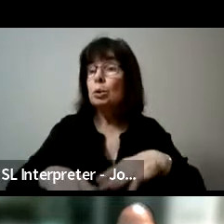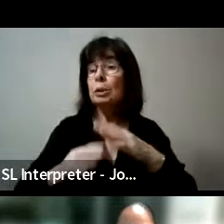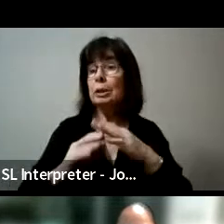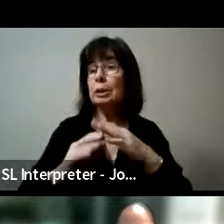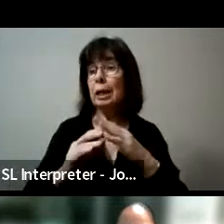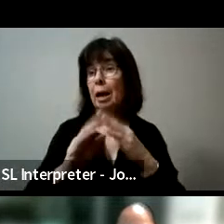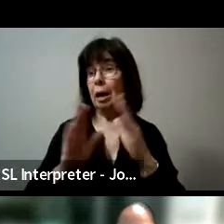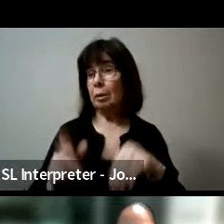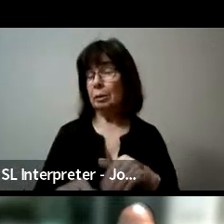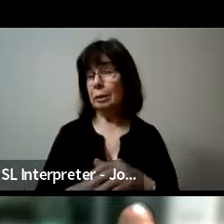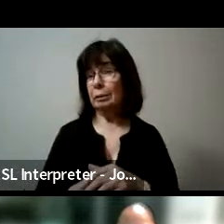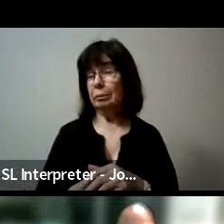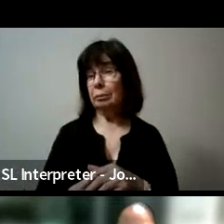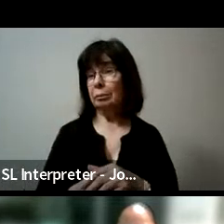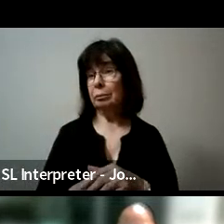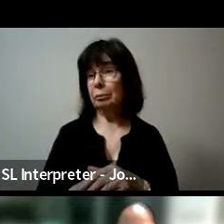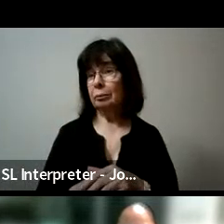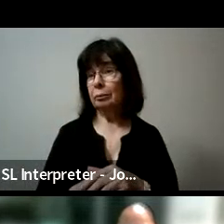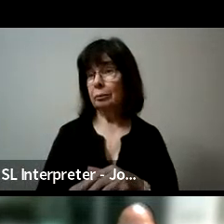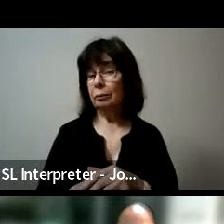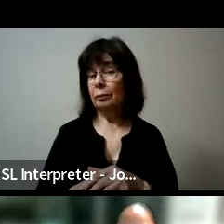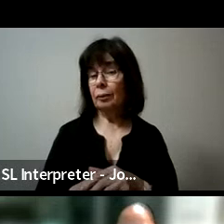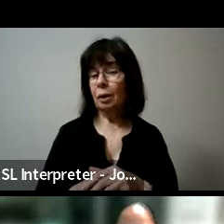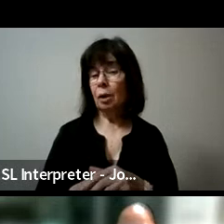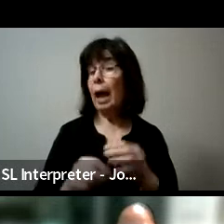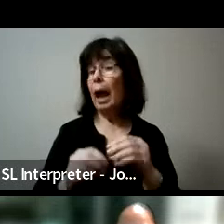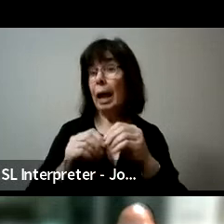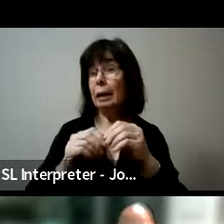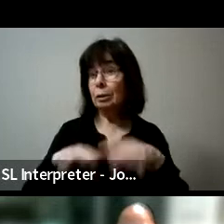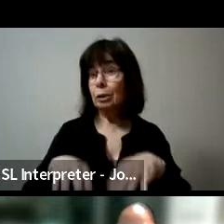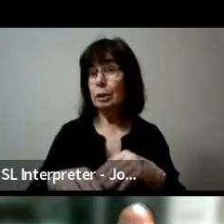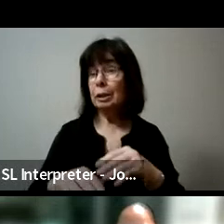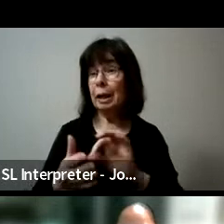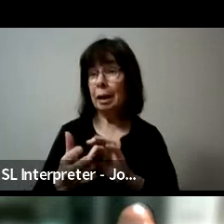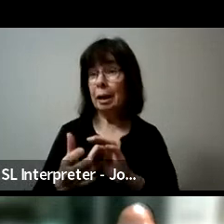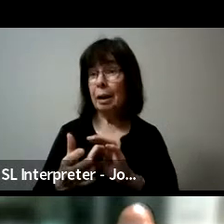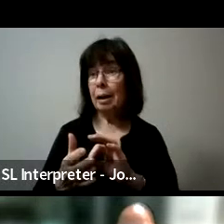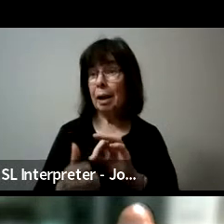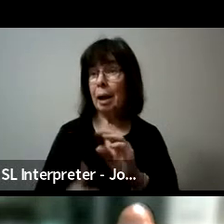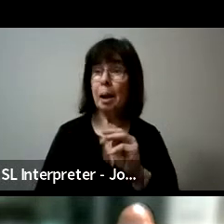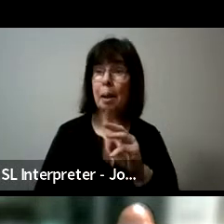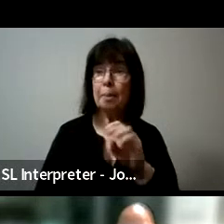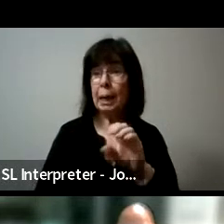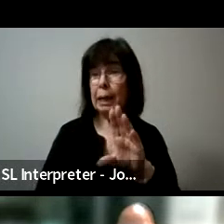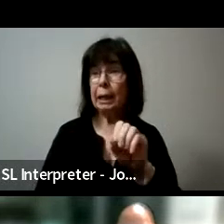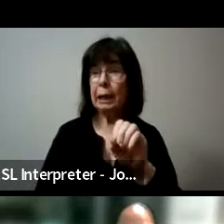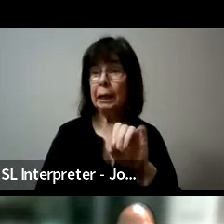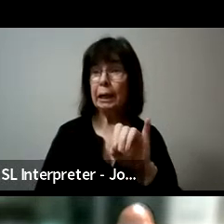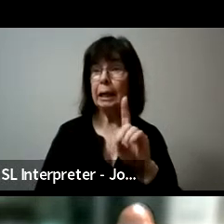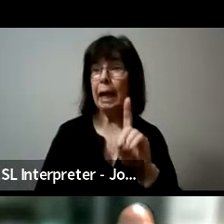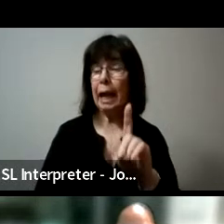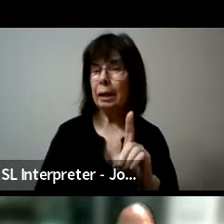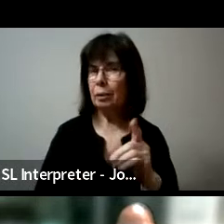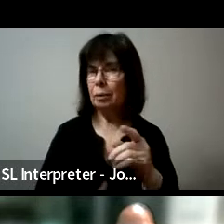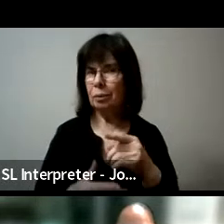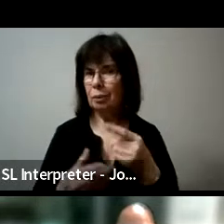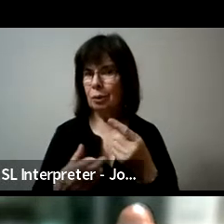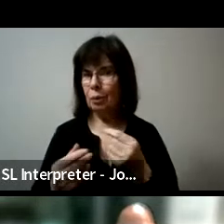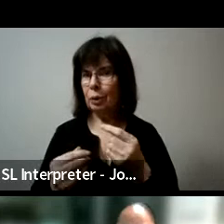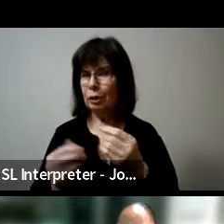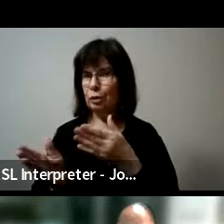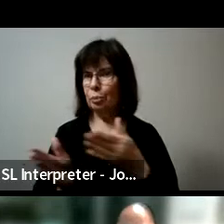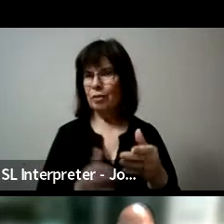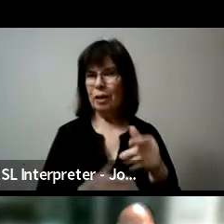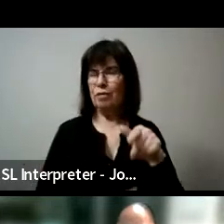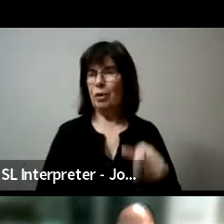going, and losing Medicaid all at the same time potentially? What measures are you all taking to bridge that